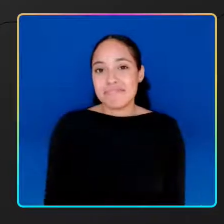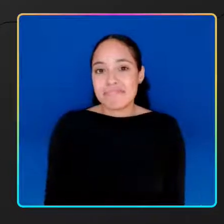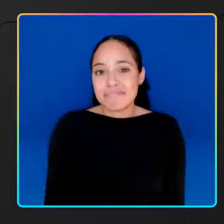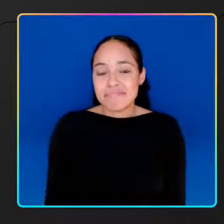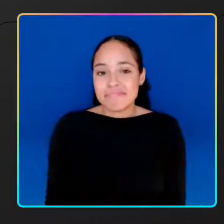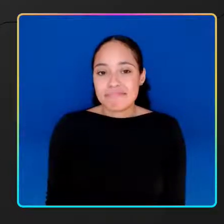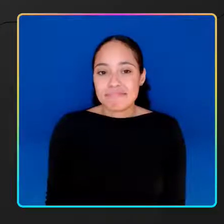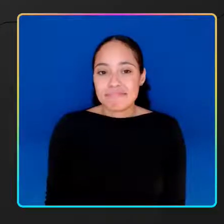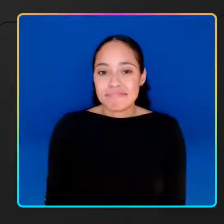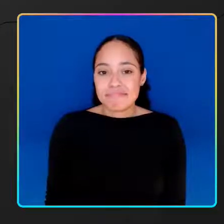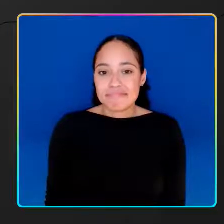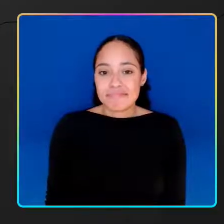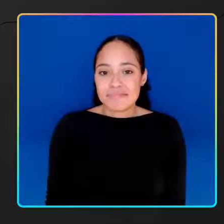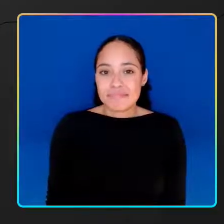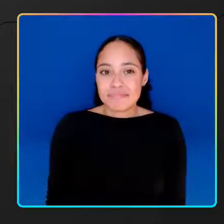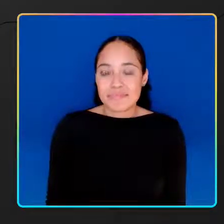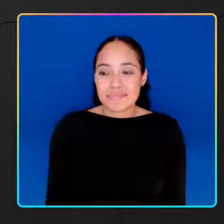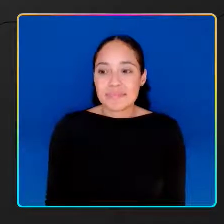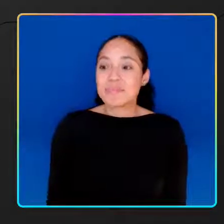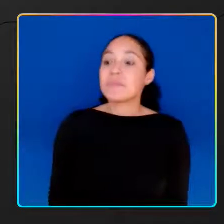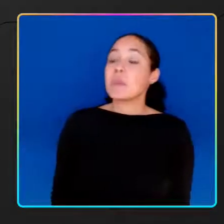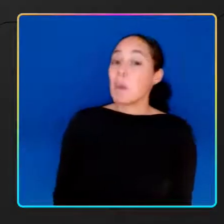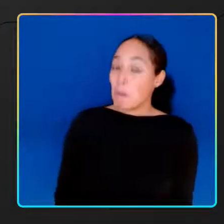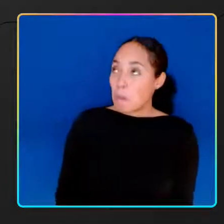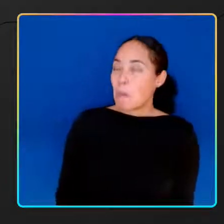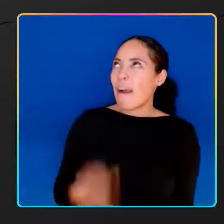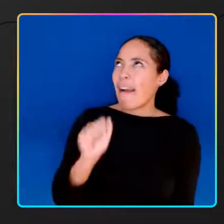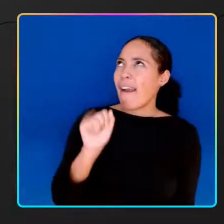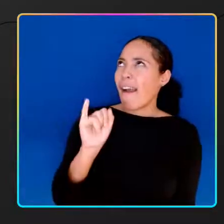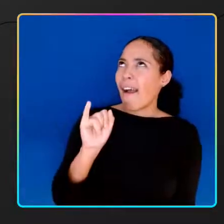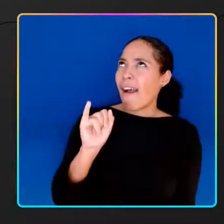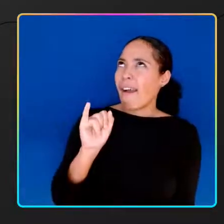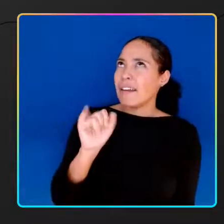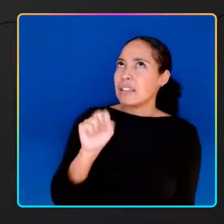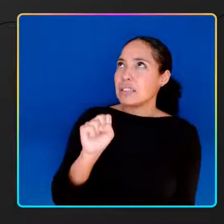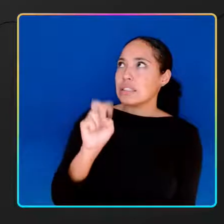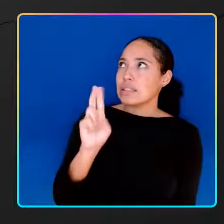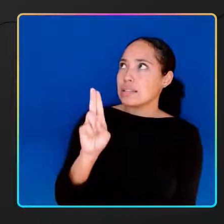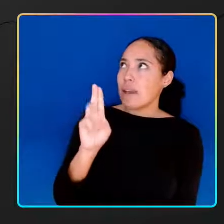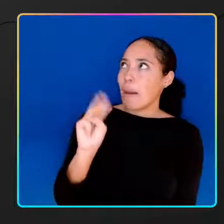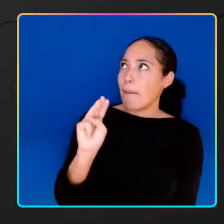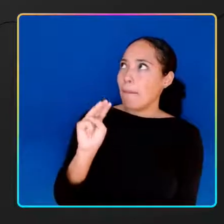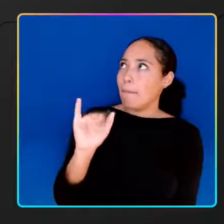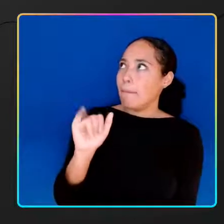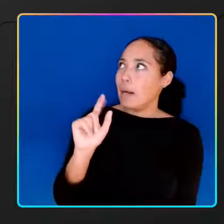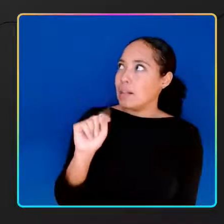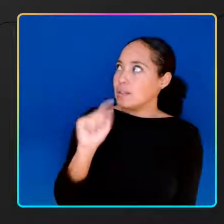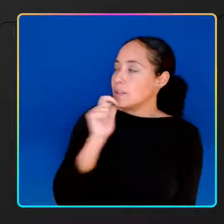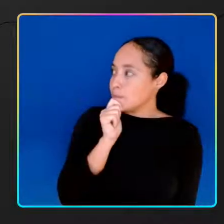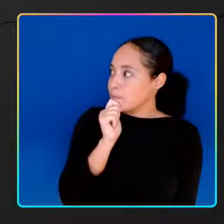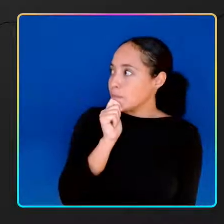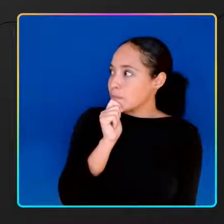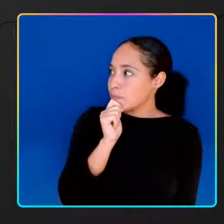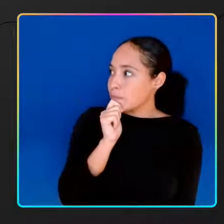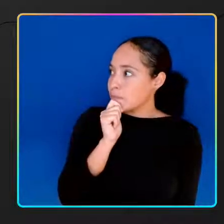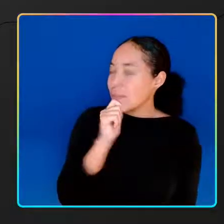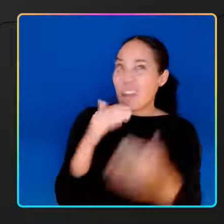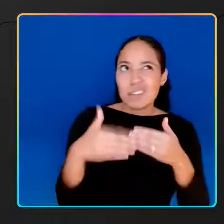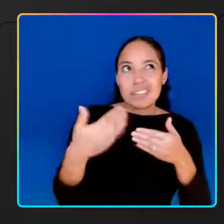That's a good one. Yeah, AI Summit. When's the next? So, Global AI Community, the next event's a couple of weeks.